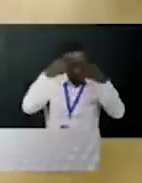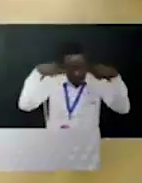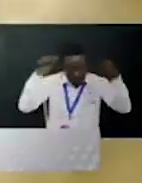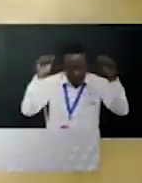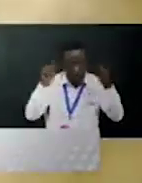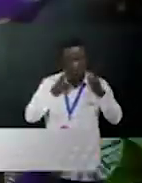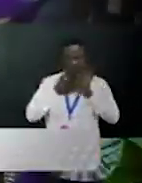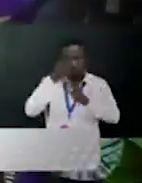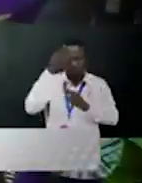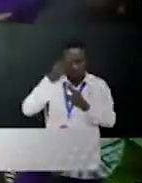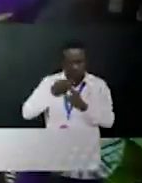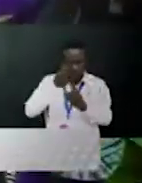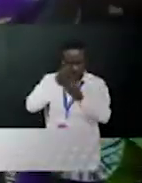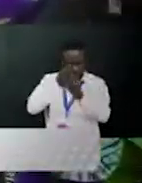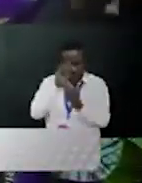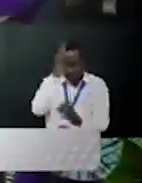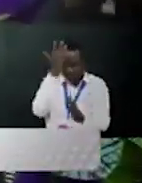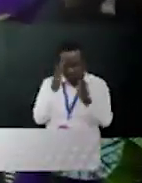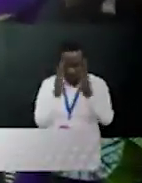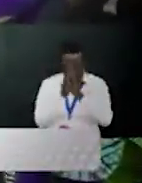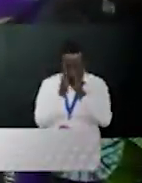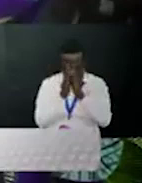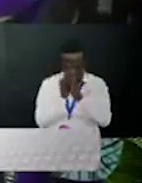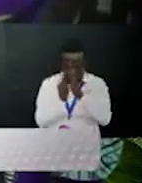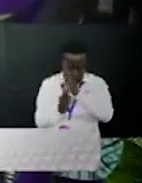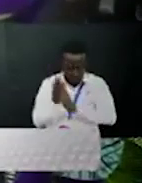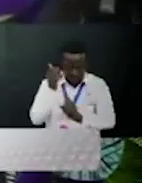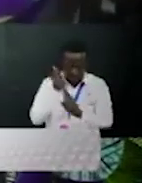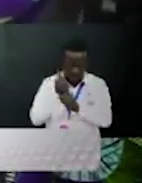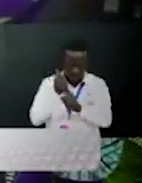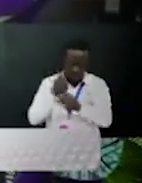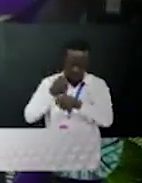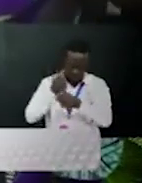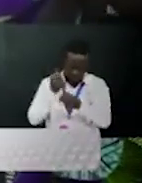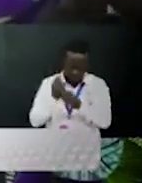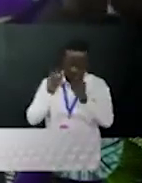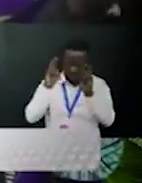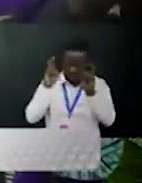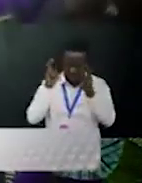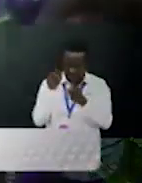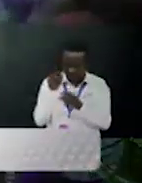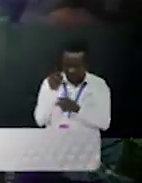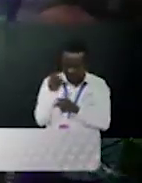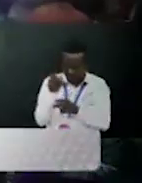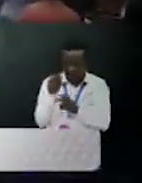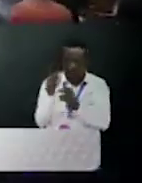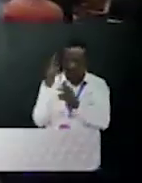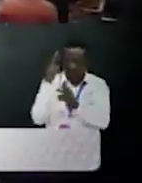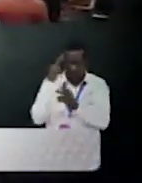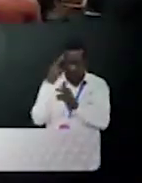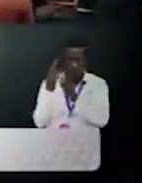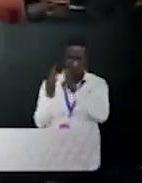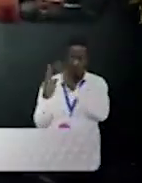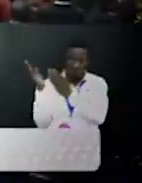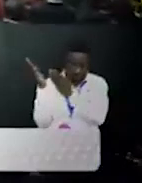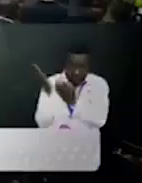sibiri yanda la la baba. Mo shakata yanda la la la la ma. Yende la la la la la la la la bo si yanda la